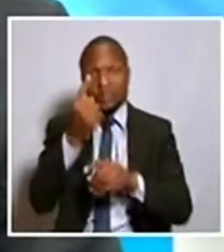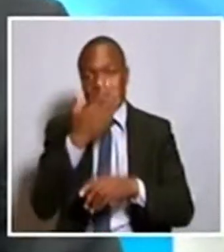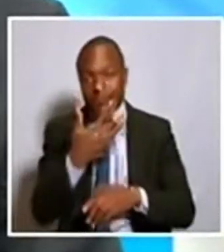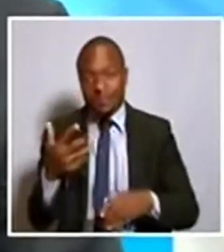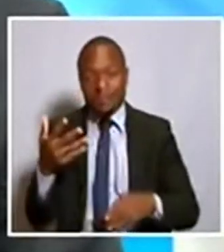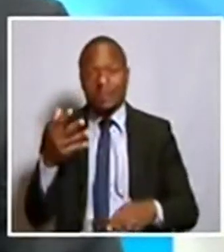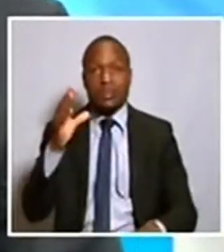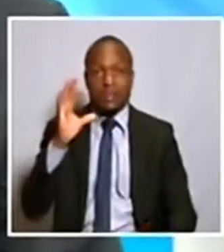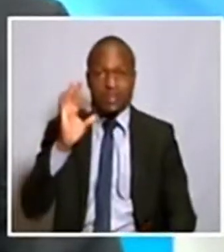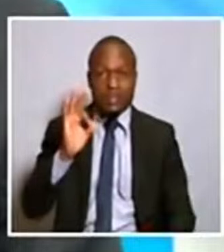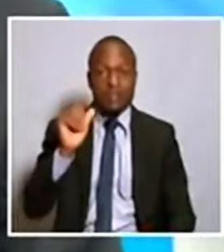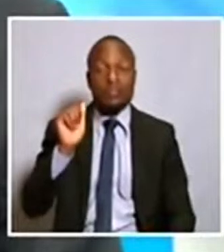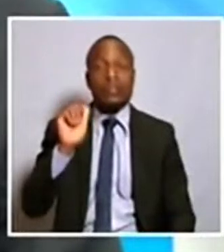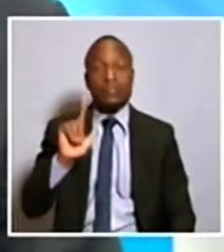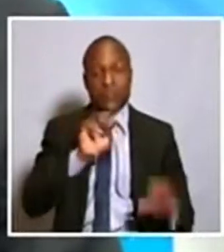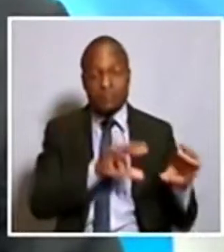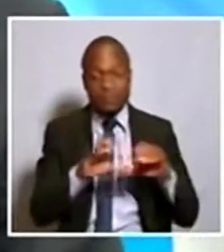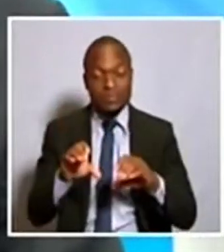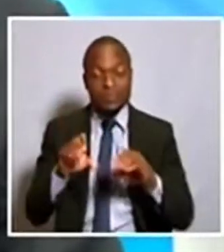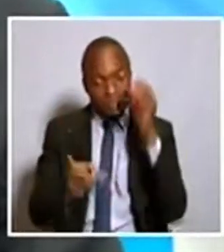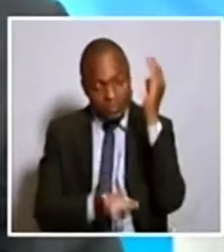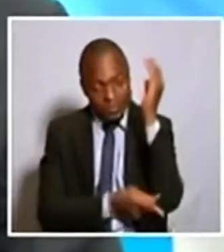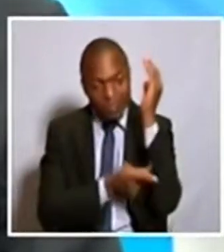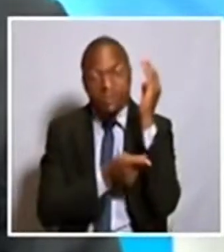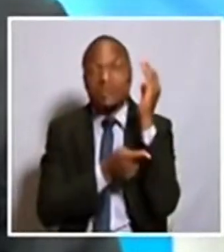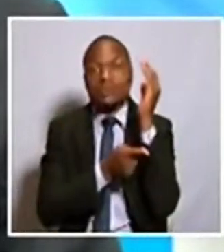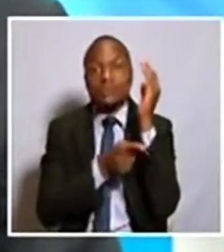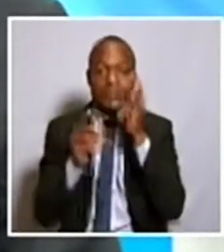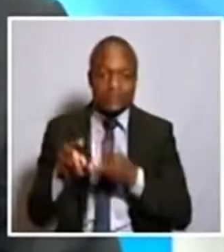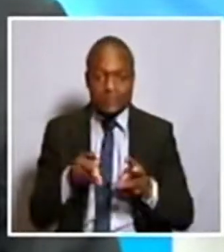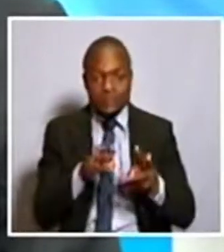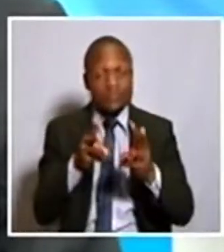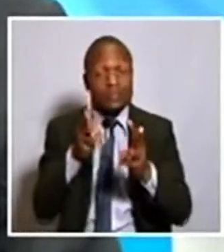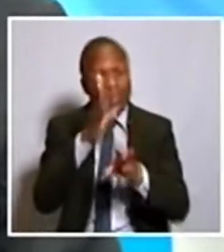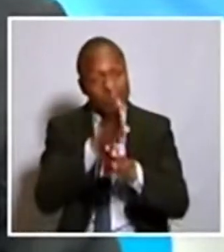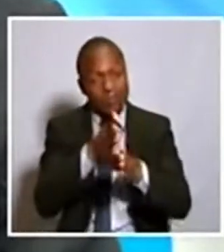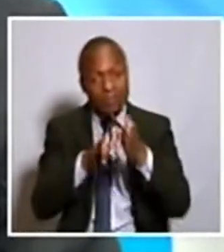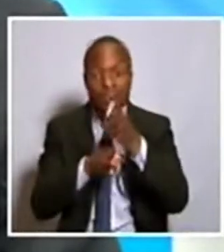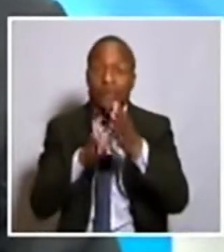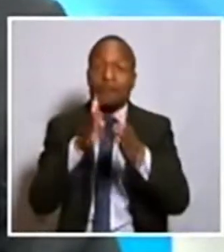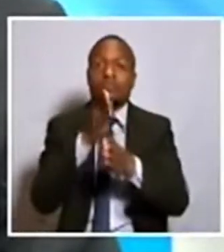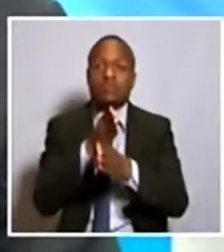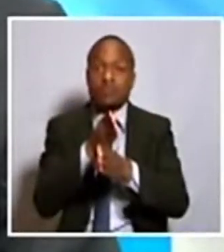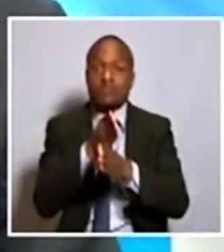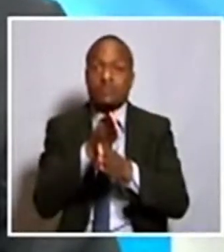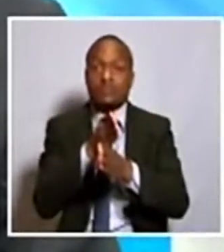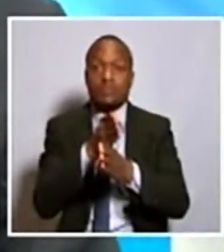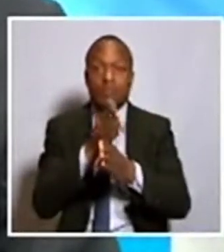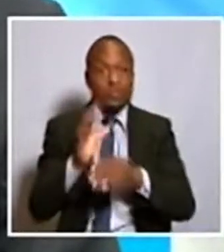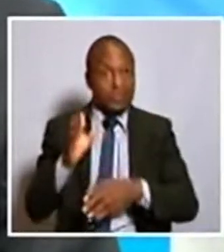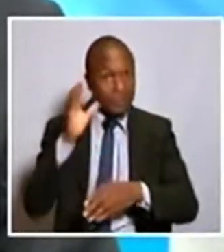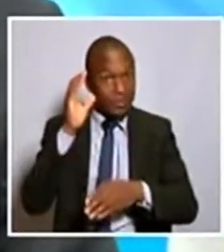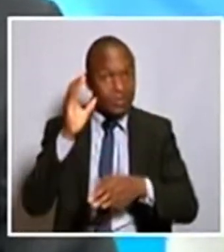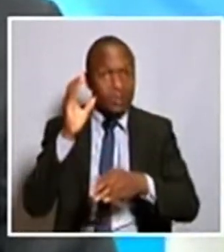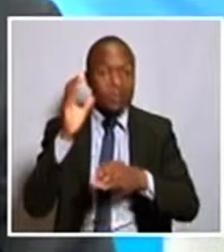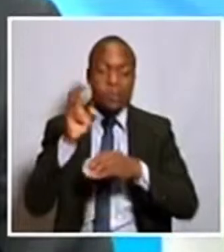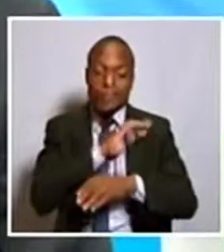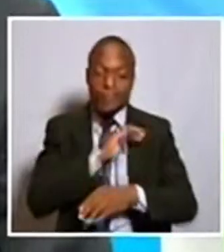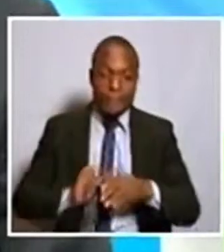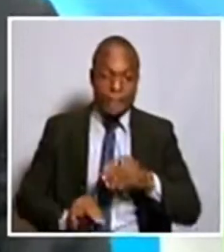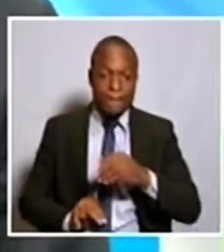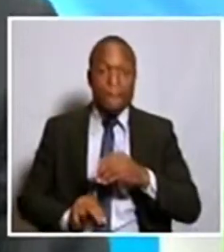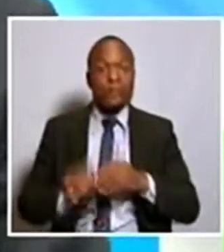FAO does is to develop methodologies and build capacity in member countries to be able